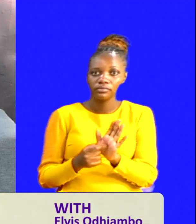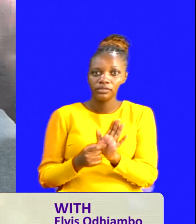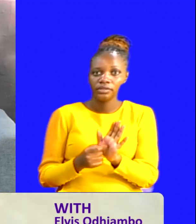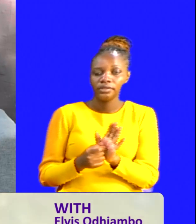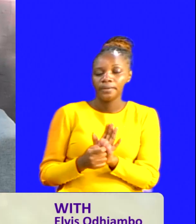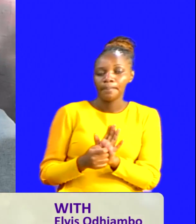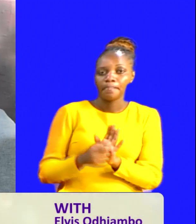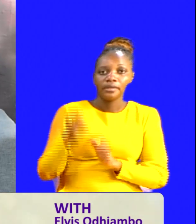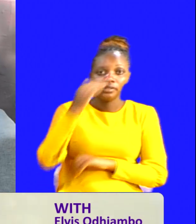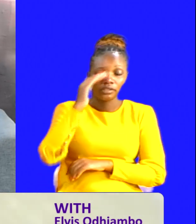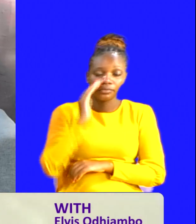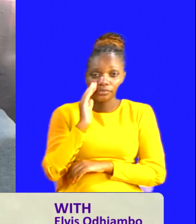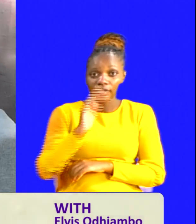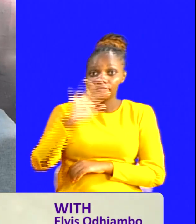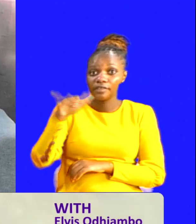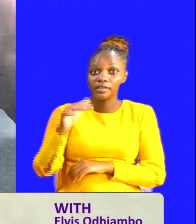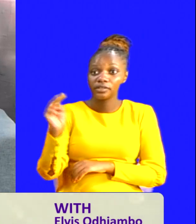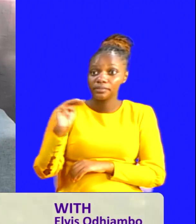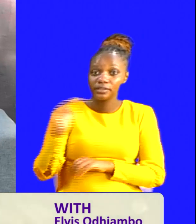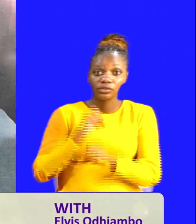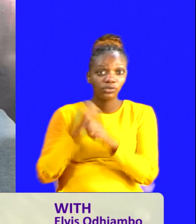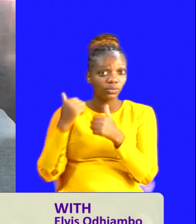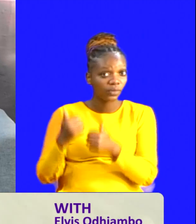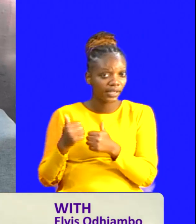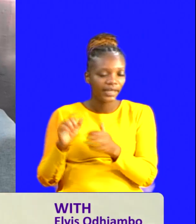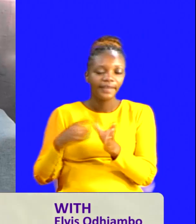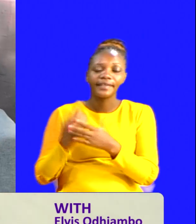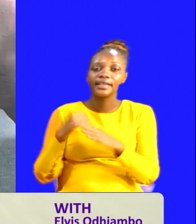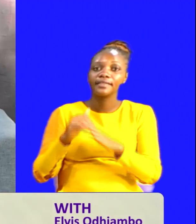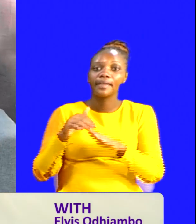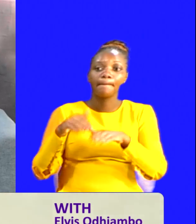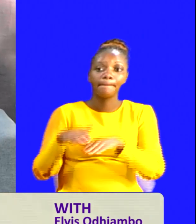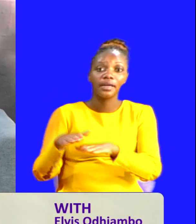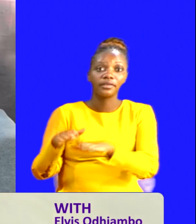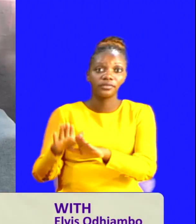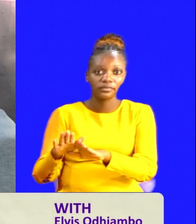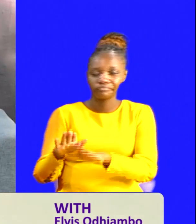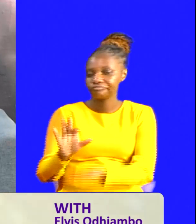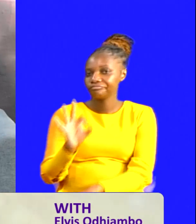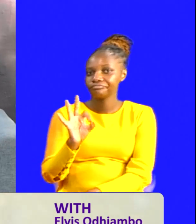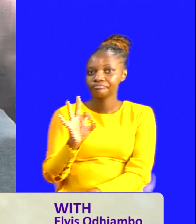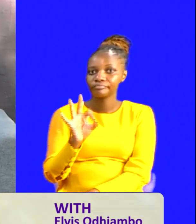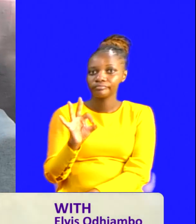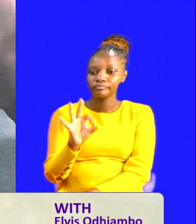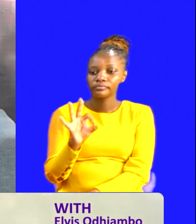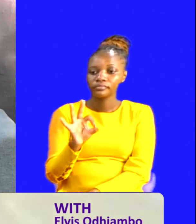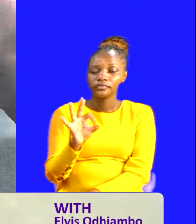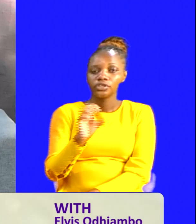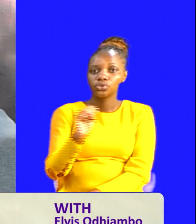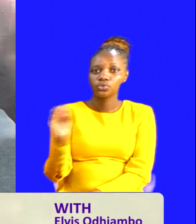Kipchoge. 5,000 meters was dominating really well, and now in the marathon is now becoming a legend at the marathon field.